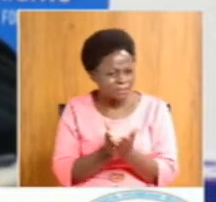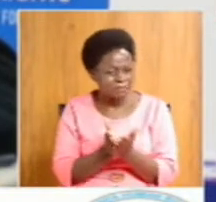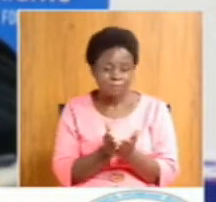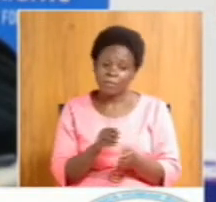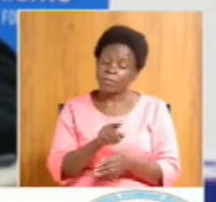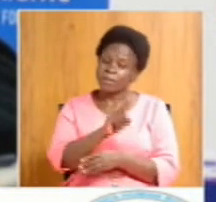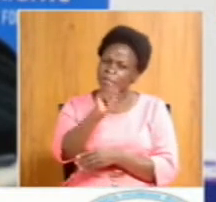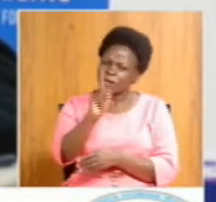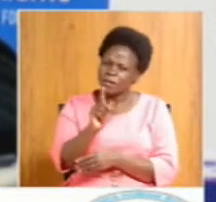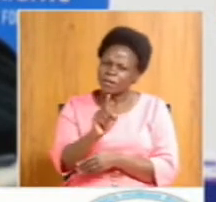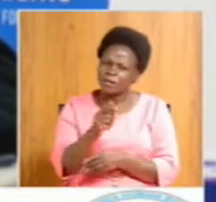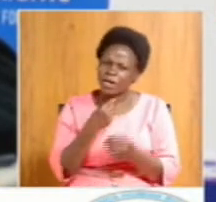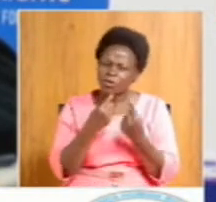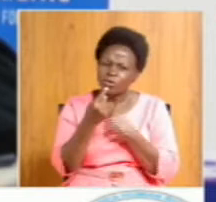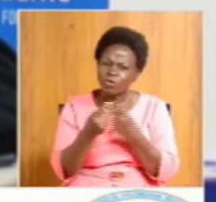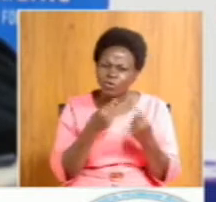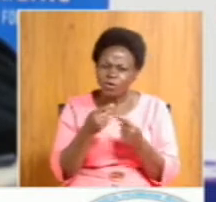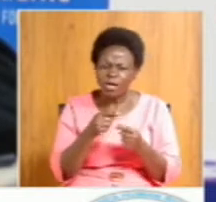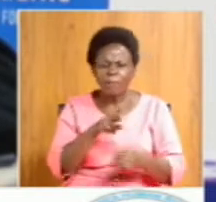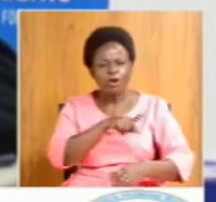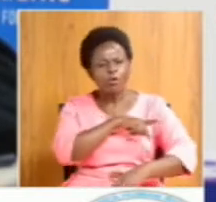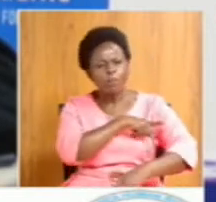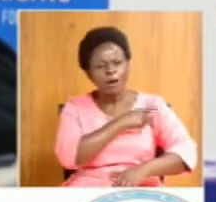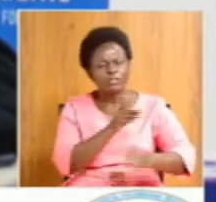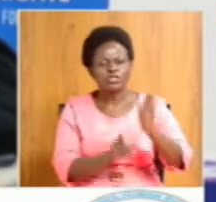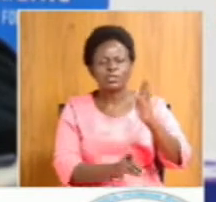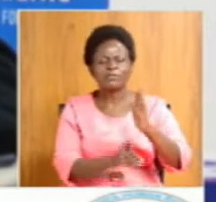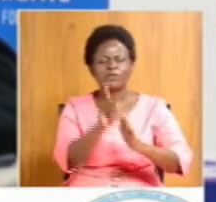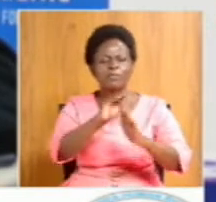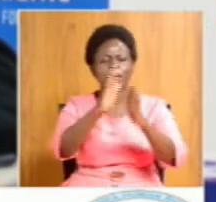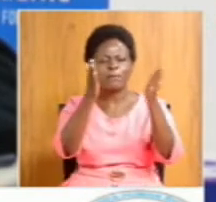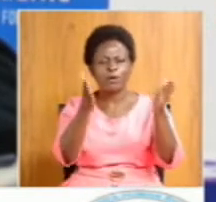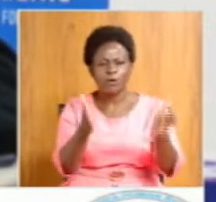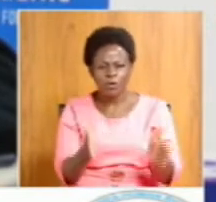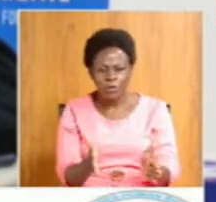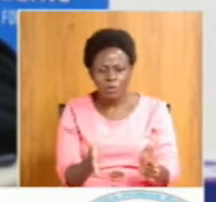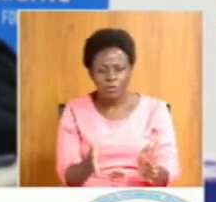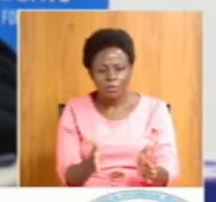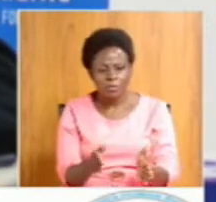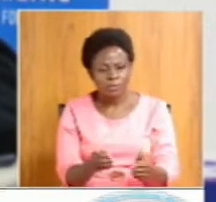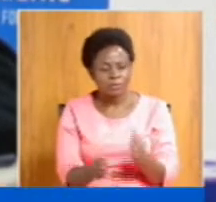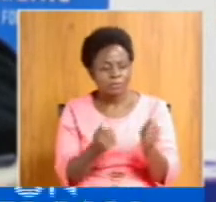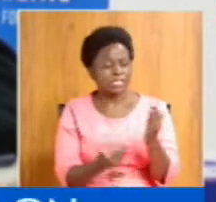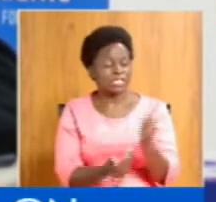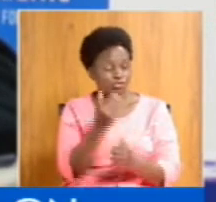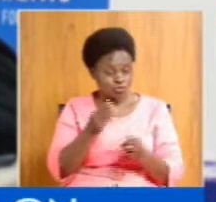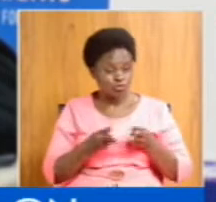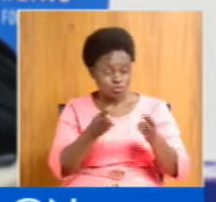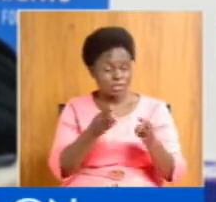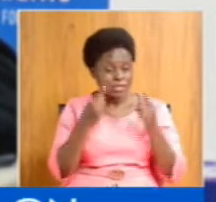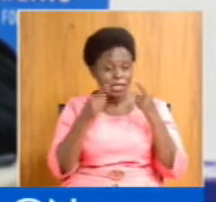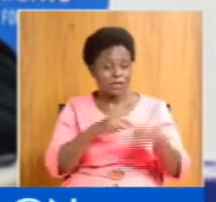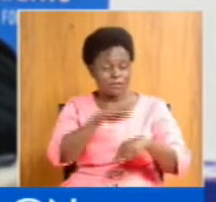We are now talking about the parish development model, which is a new strategy for